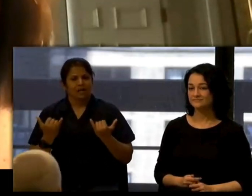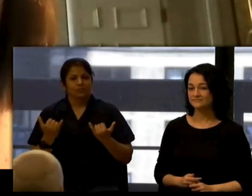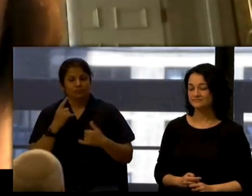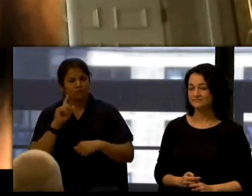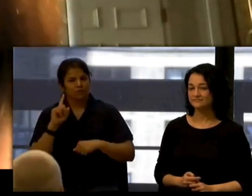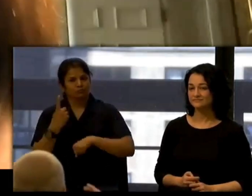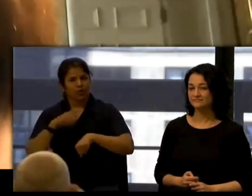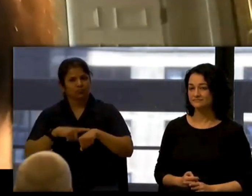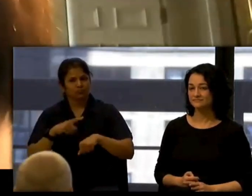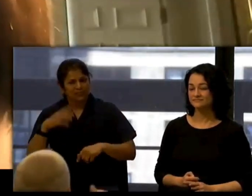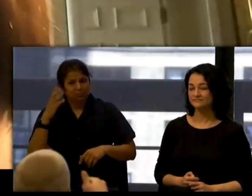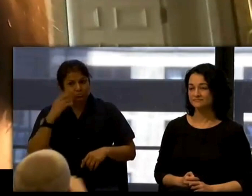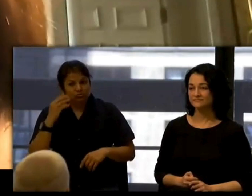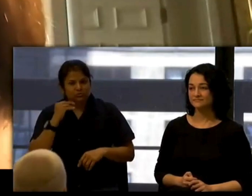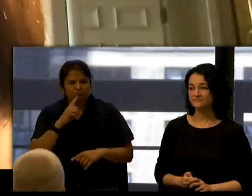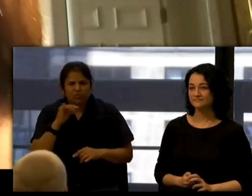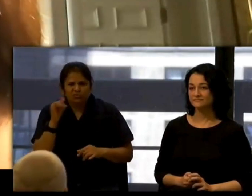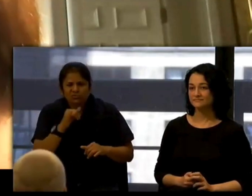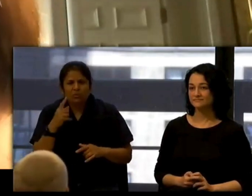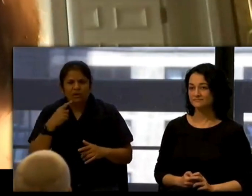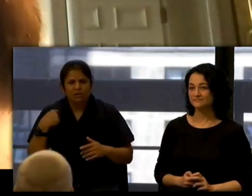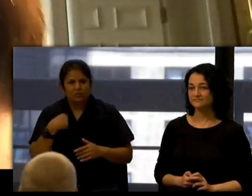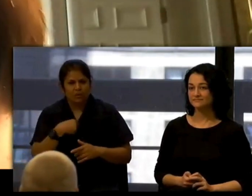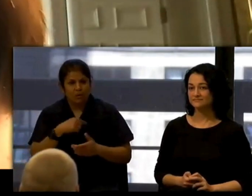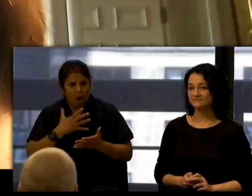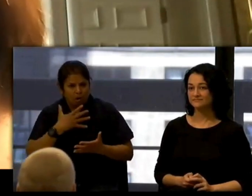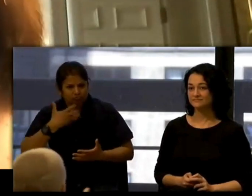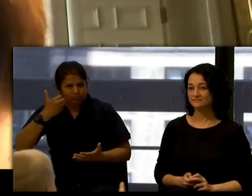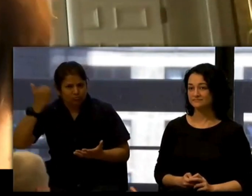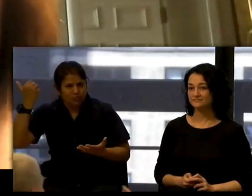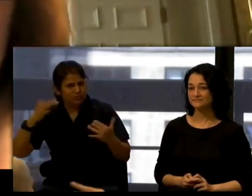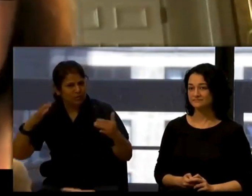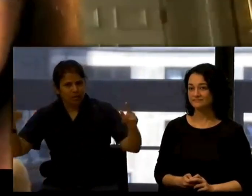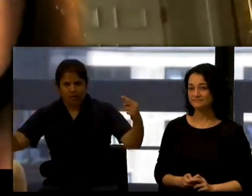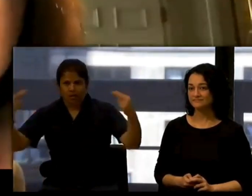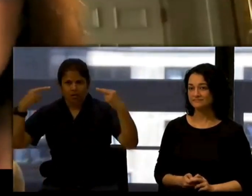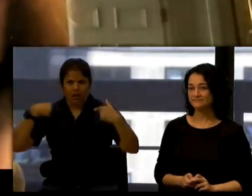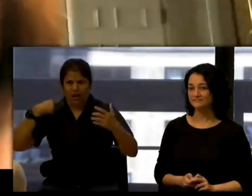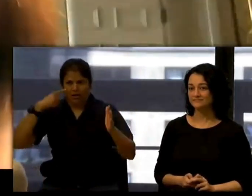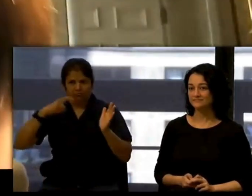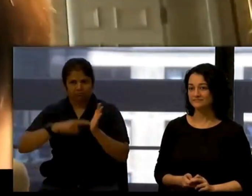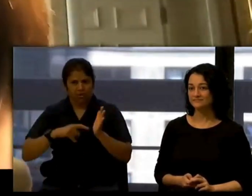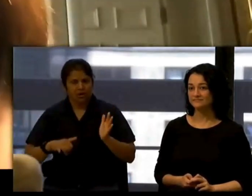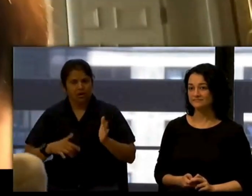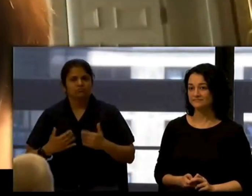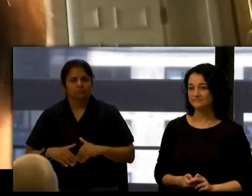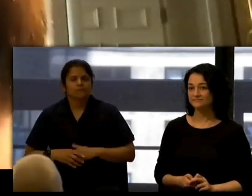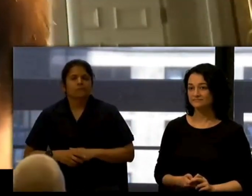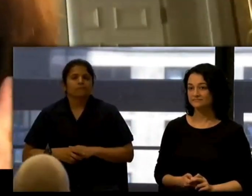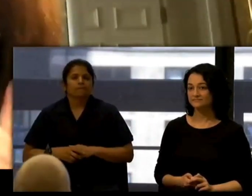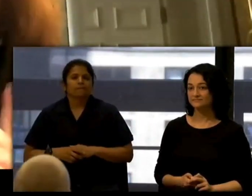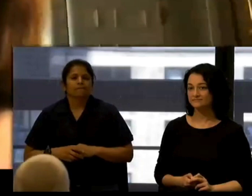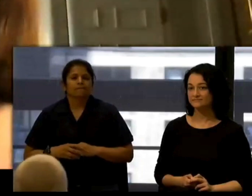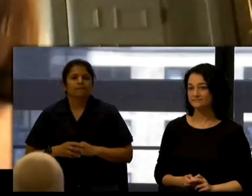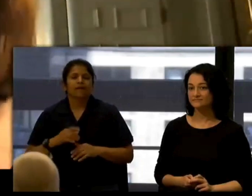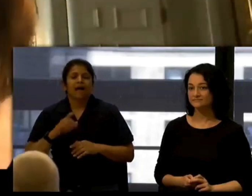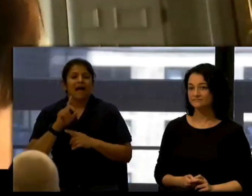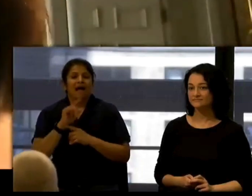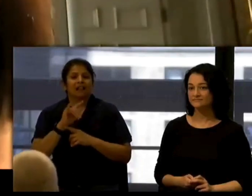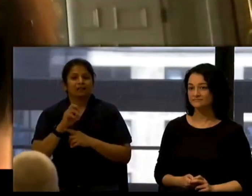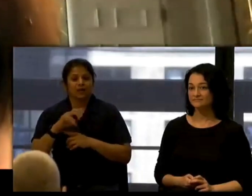to age in public. As the elders who are responsible for the Section 504 sit-ins, the longest